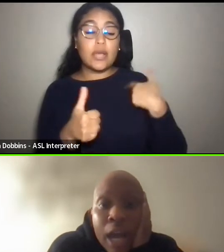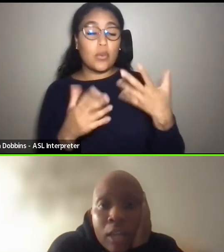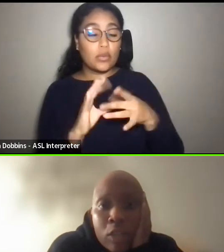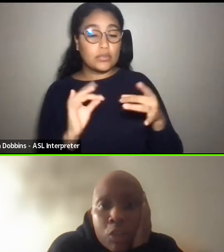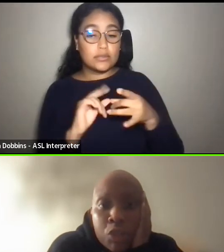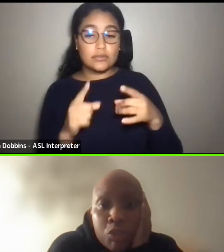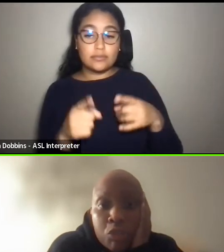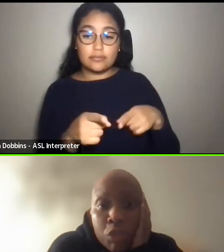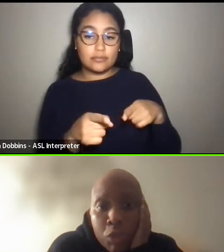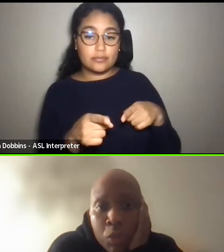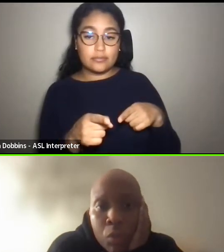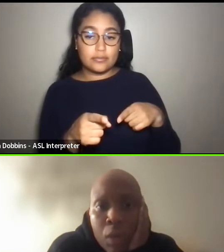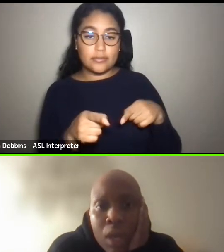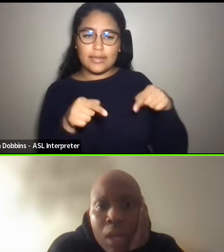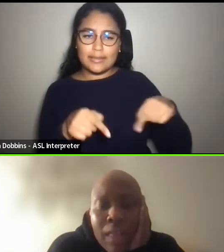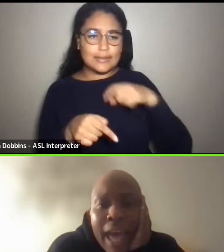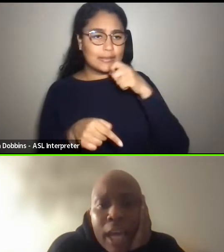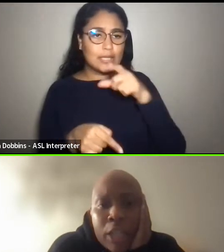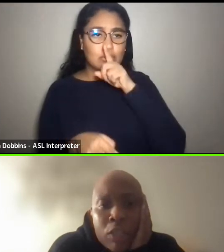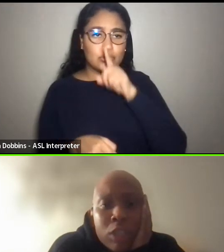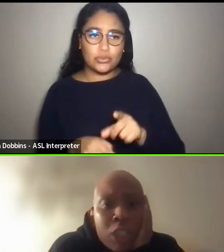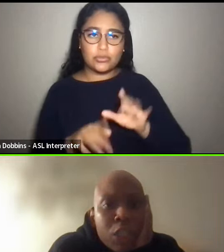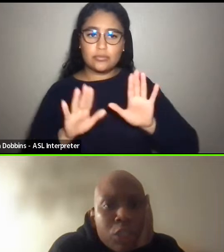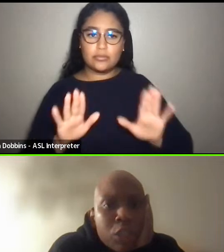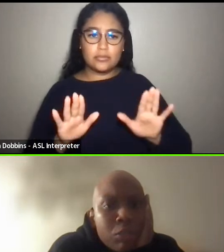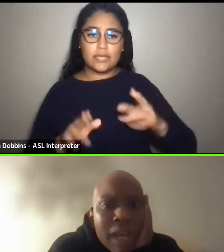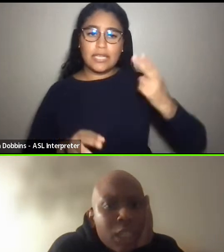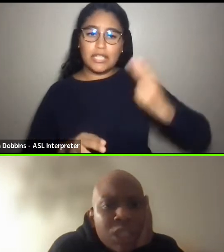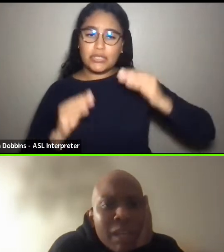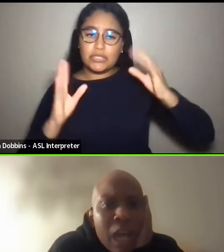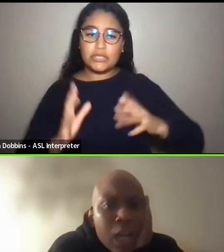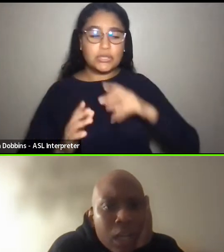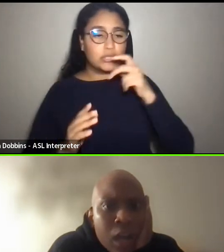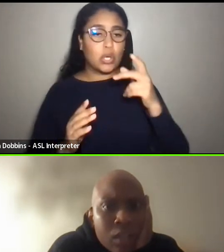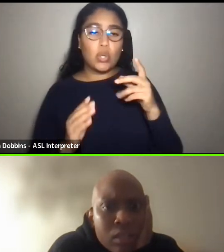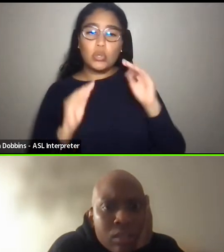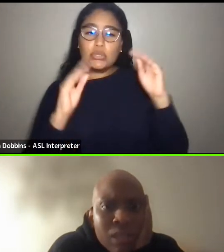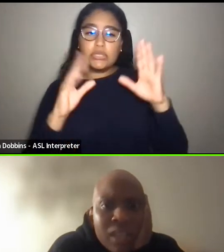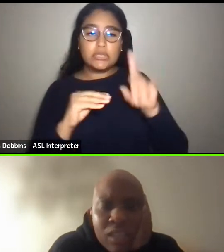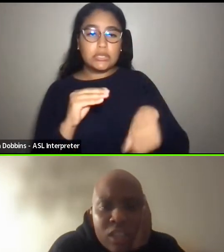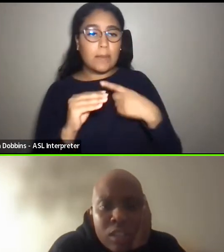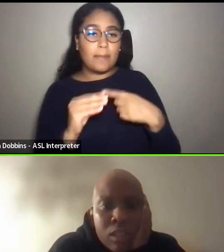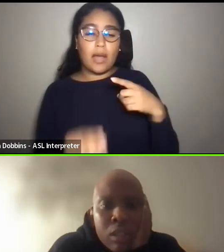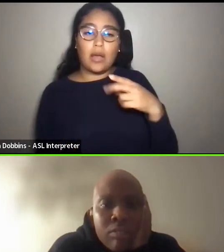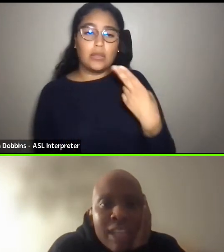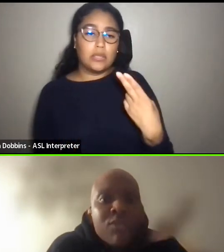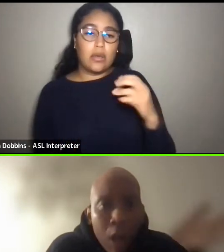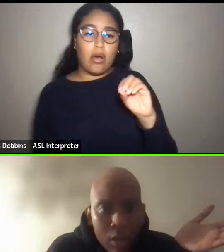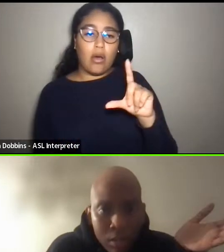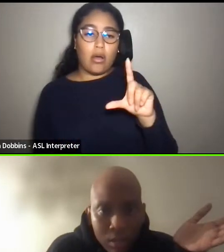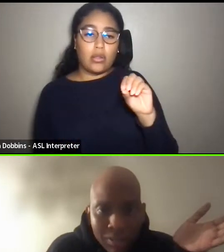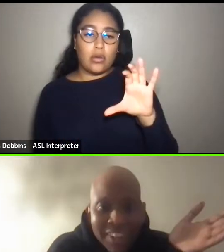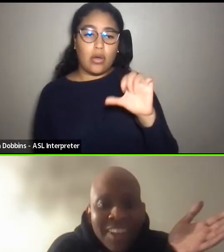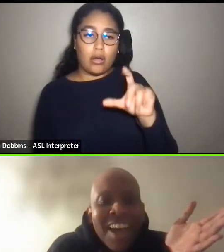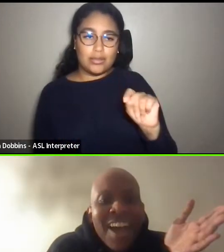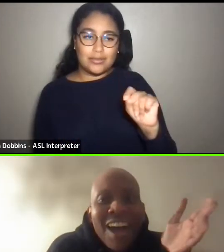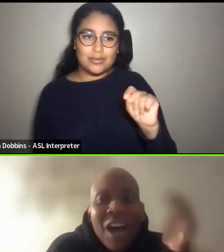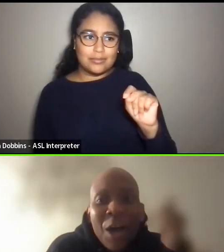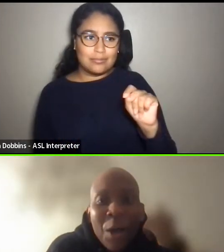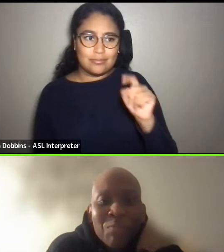is not true that history teachers do not teach about the Holocaust. That's false.